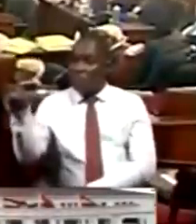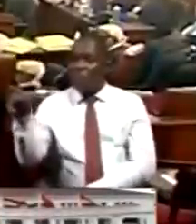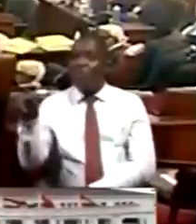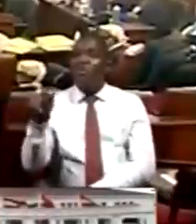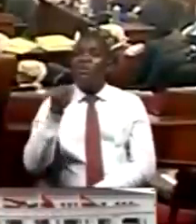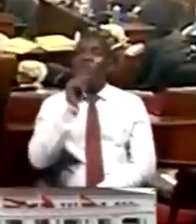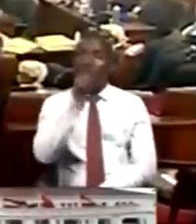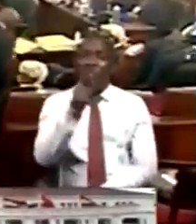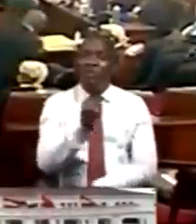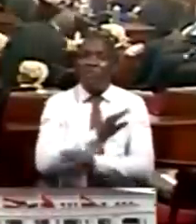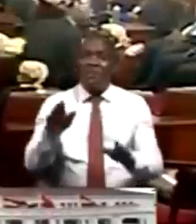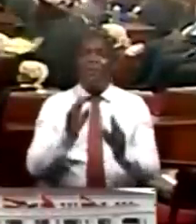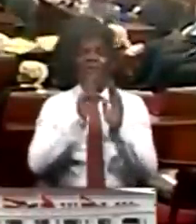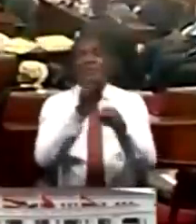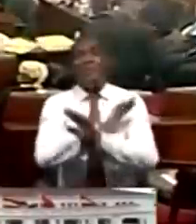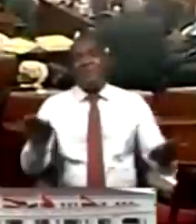truthful. Period.